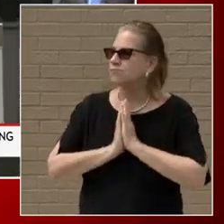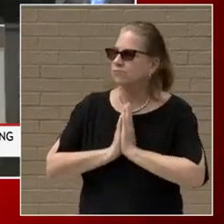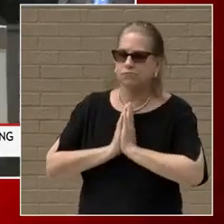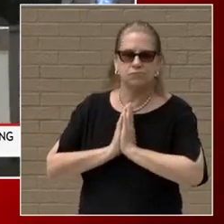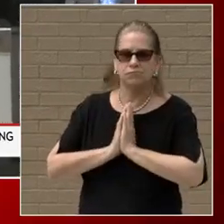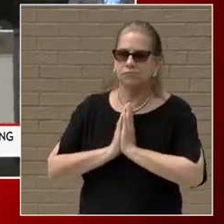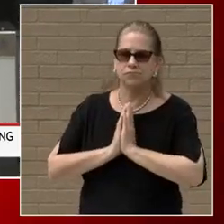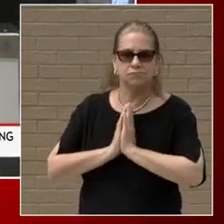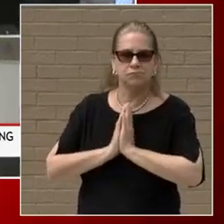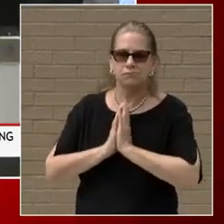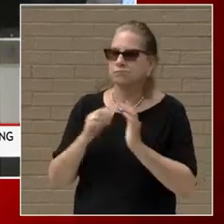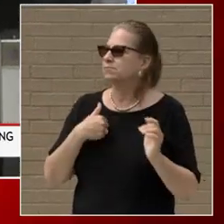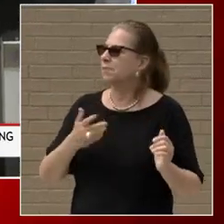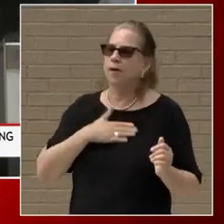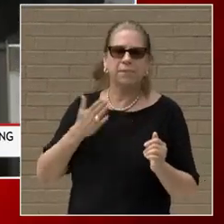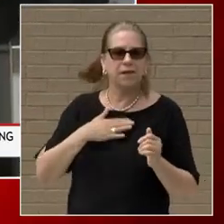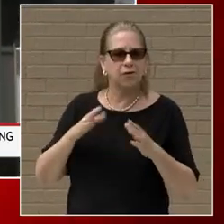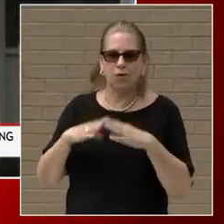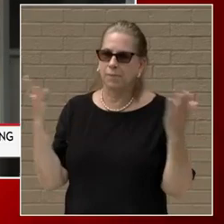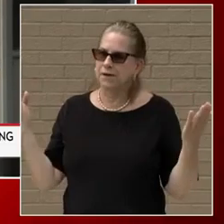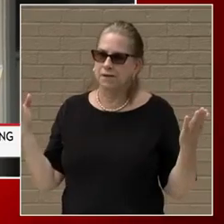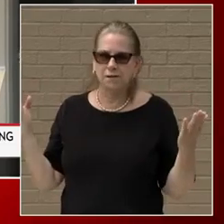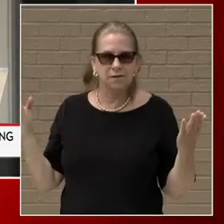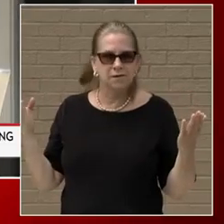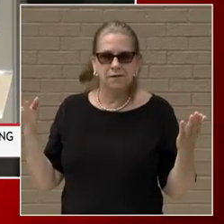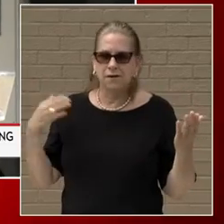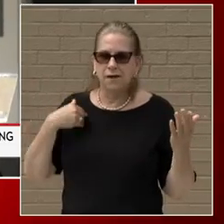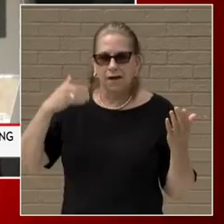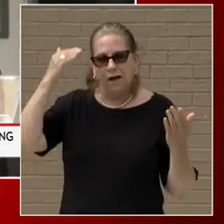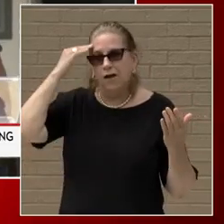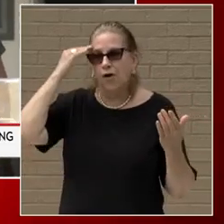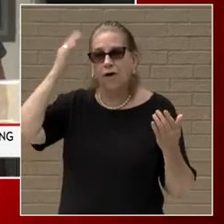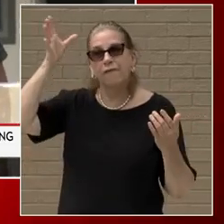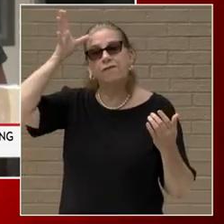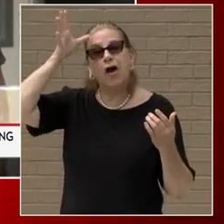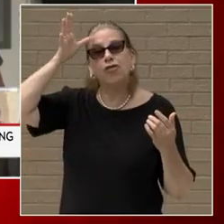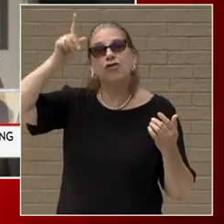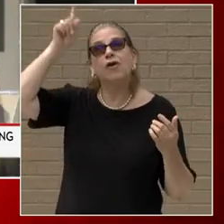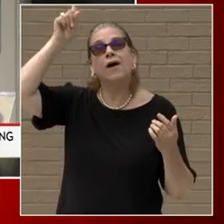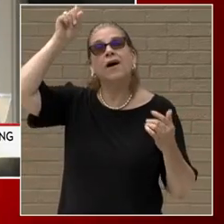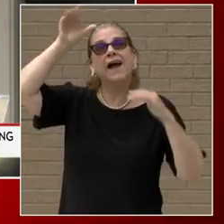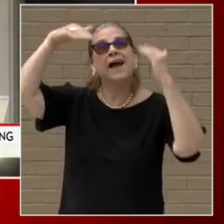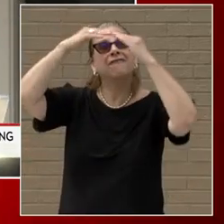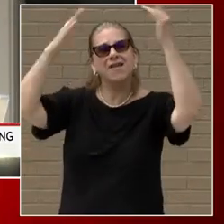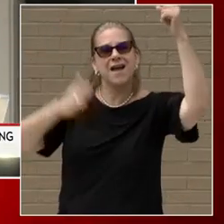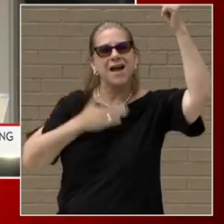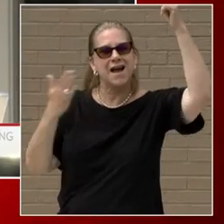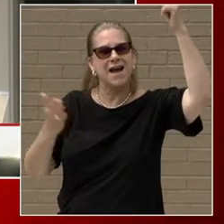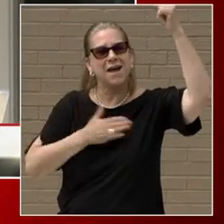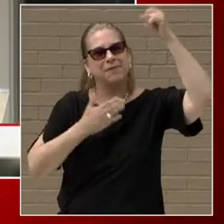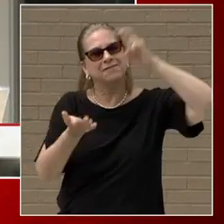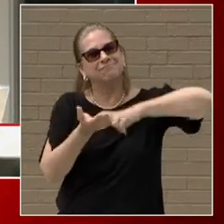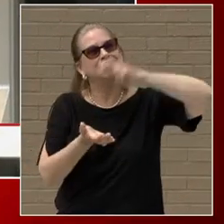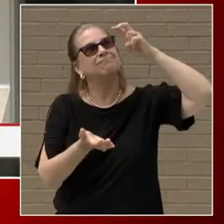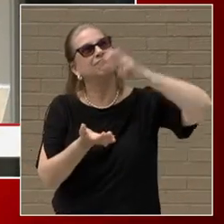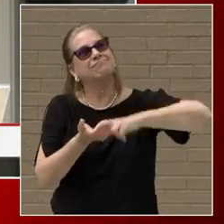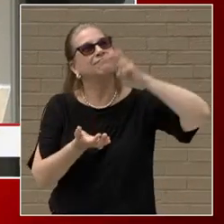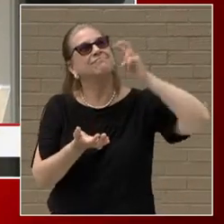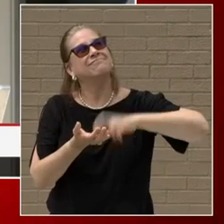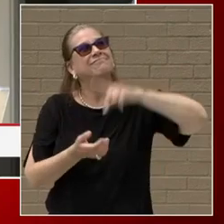glad it's open, and I know he's happy upstairs, and I ain't really got too much else to say about that.